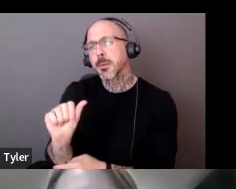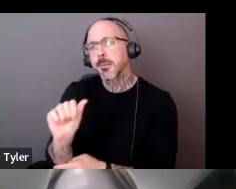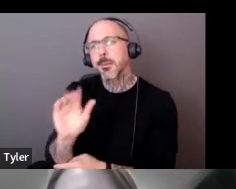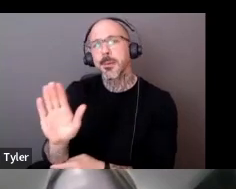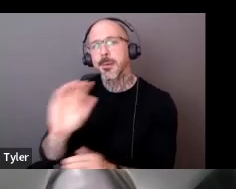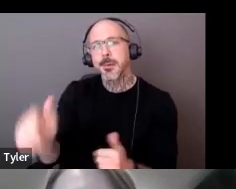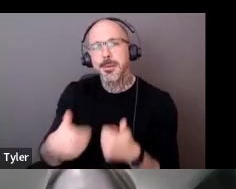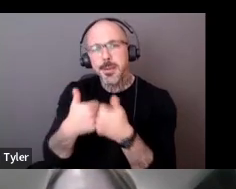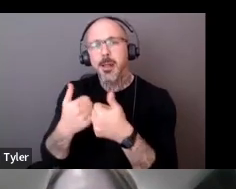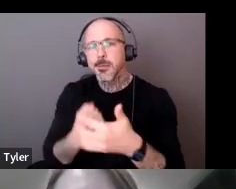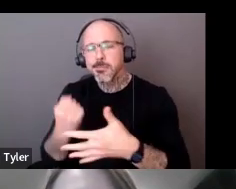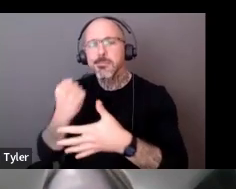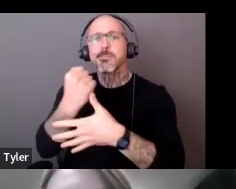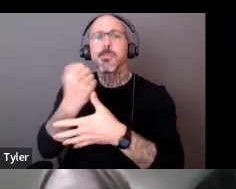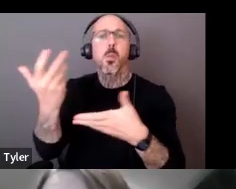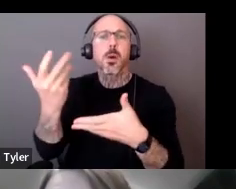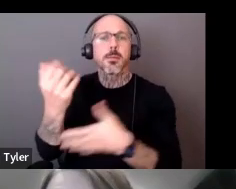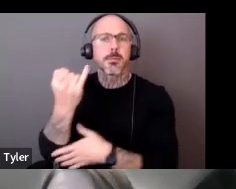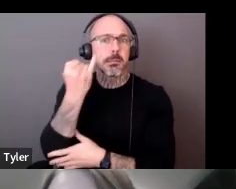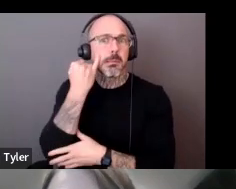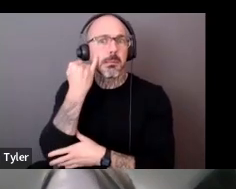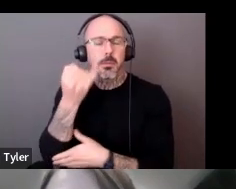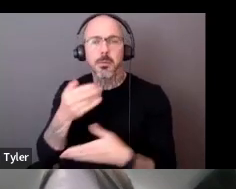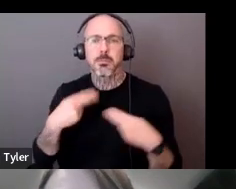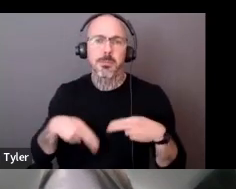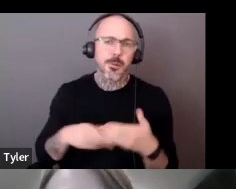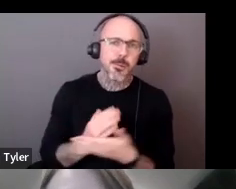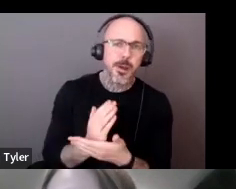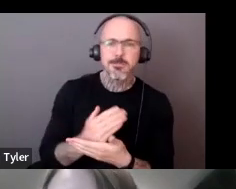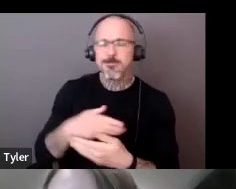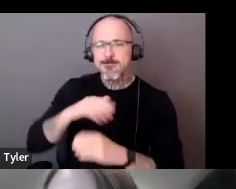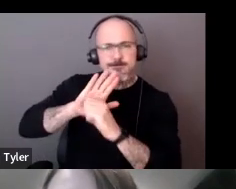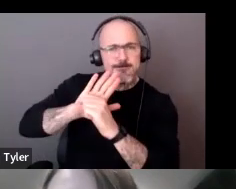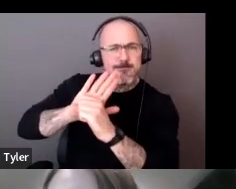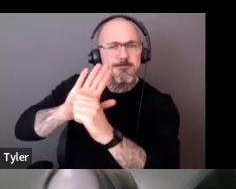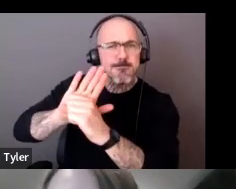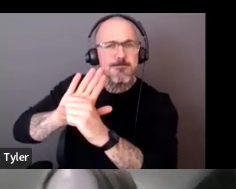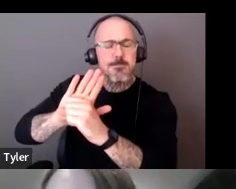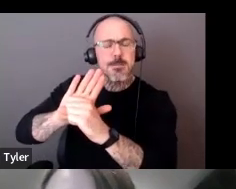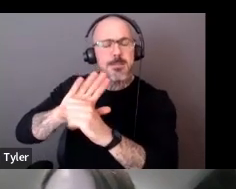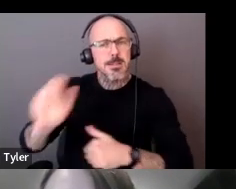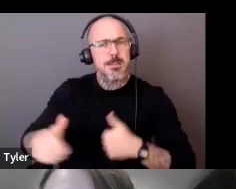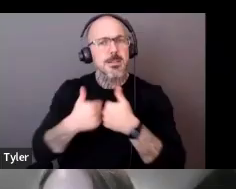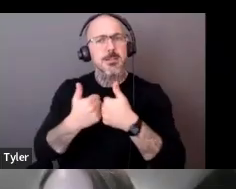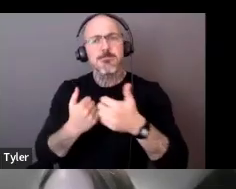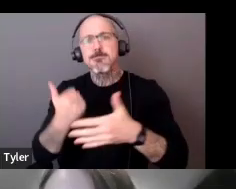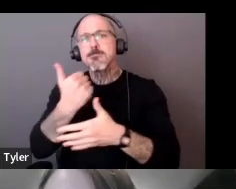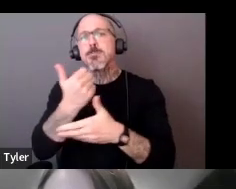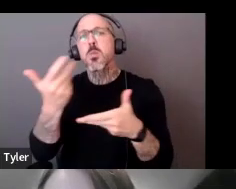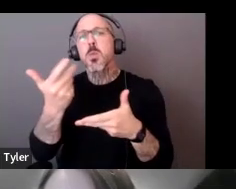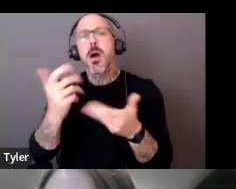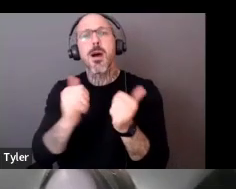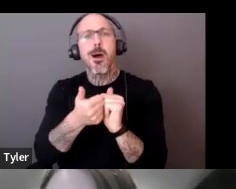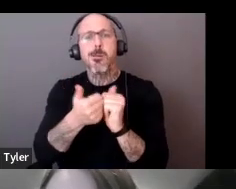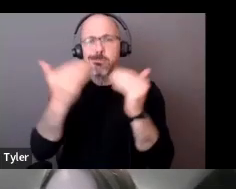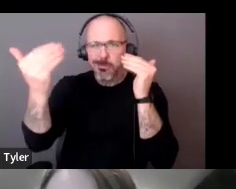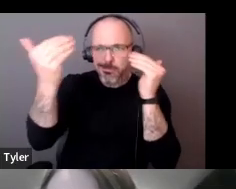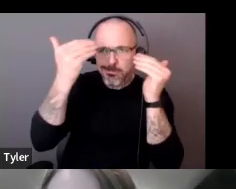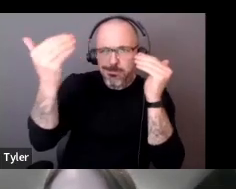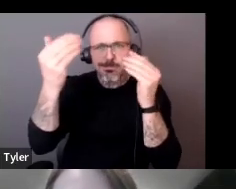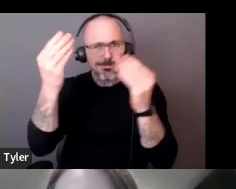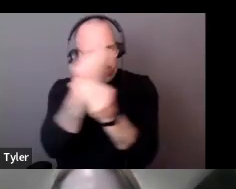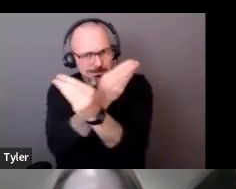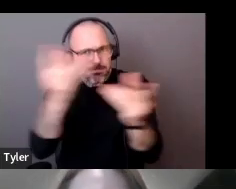to advance their human rights, and why is it important to raise awareness about these challenges? I think one of